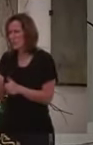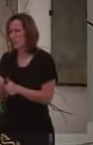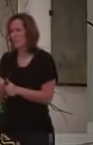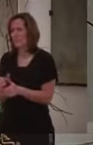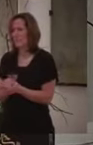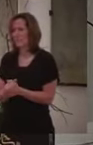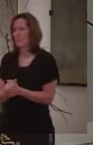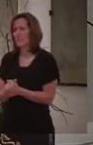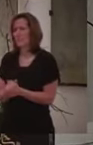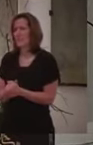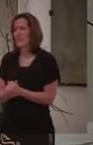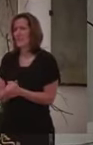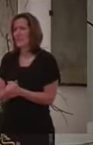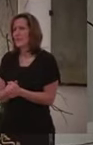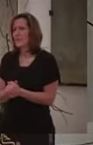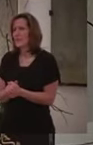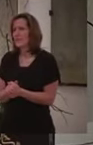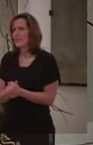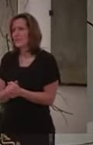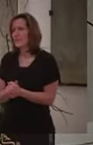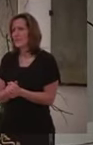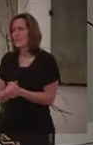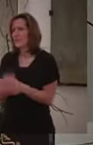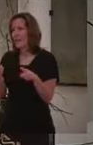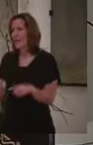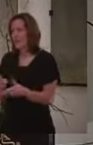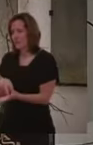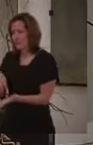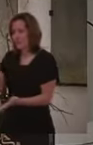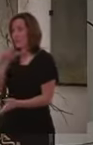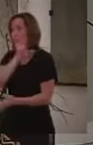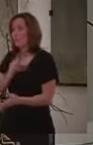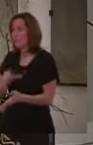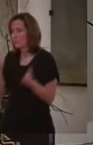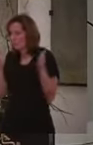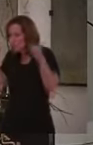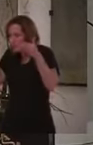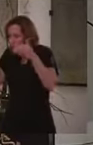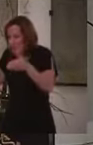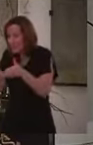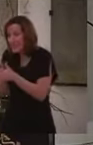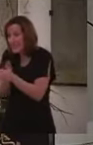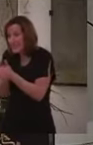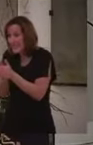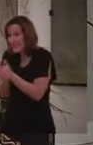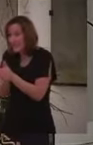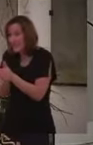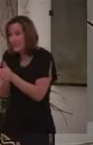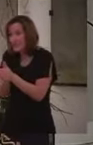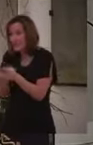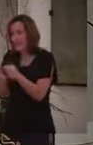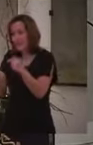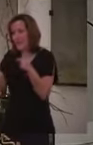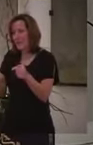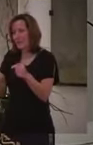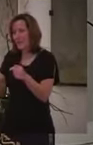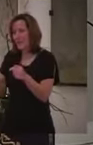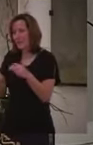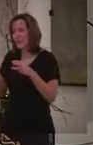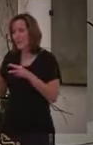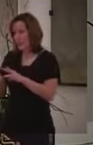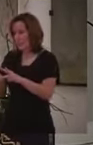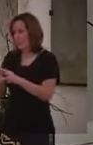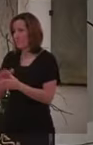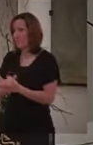Christians is completely undone as the risen Lord channels his zeal and energy in the exact opposite